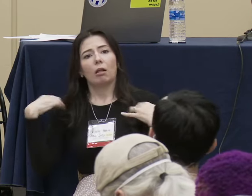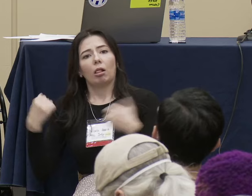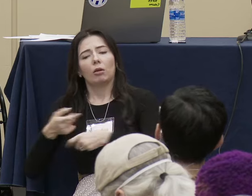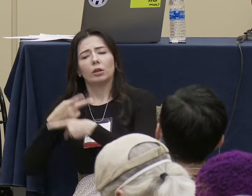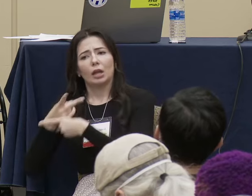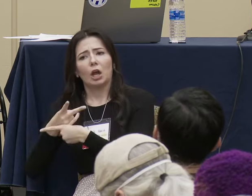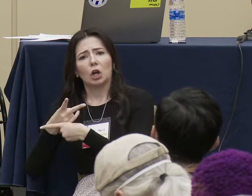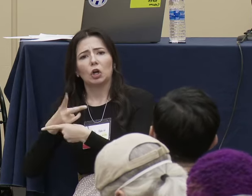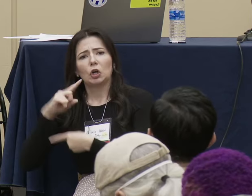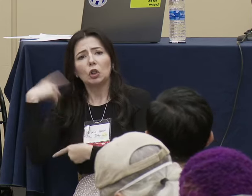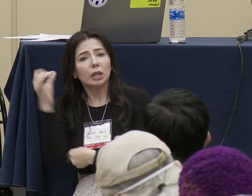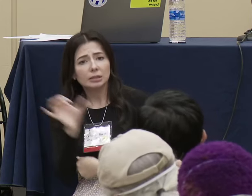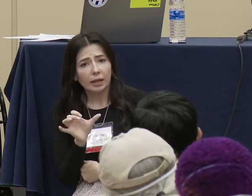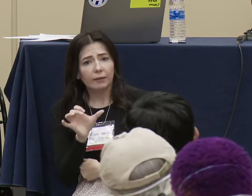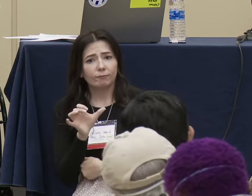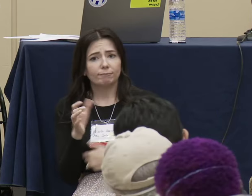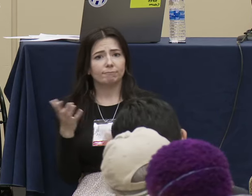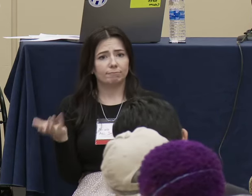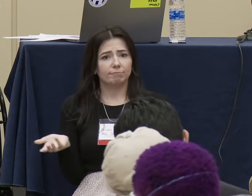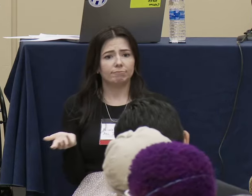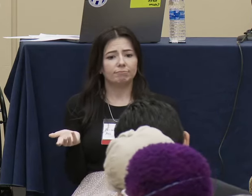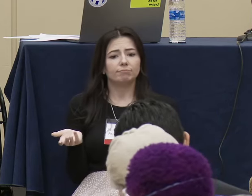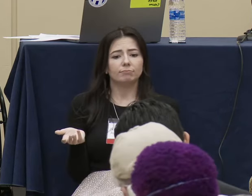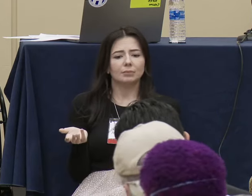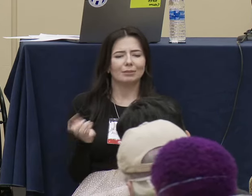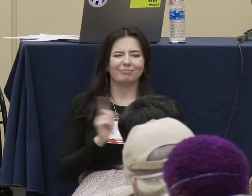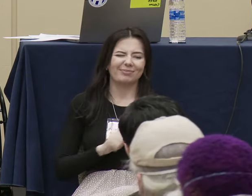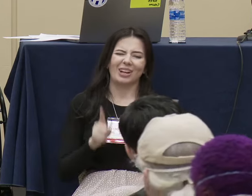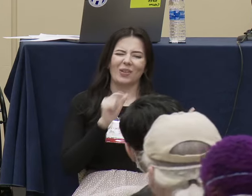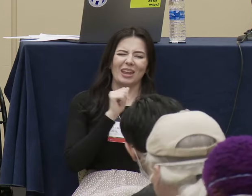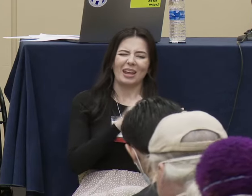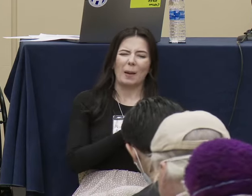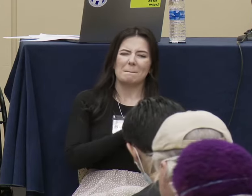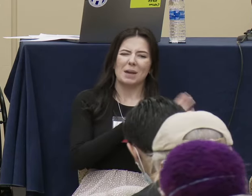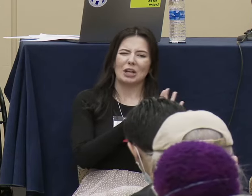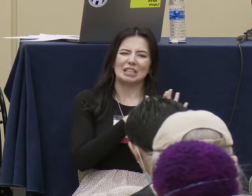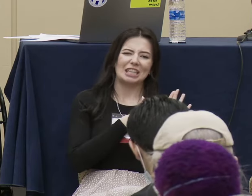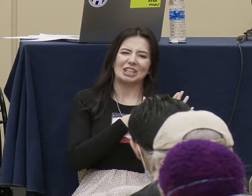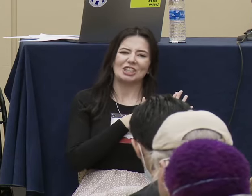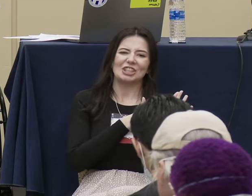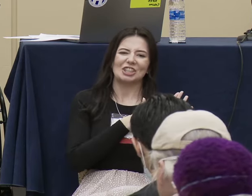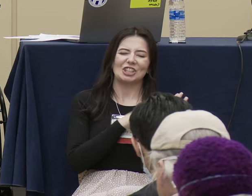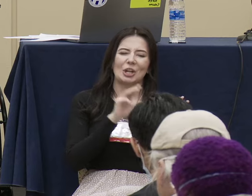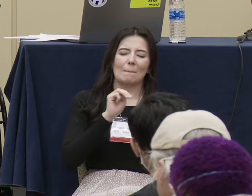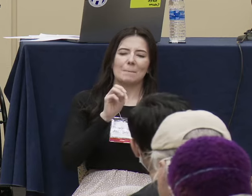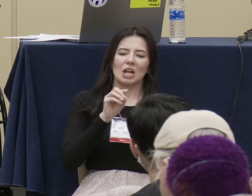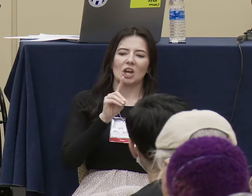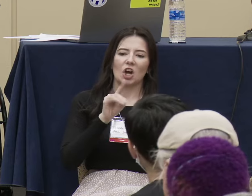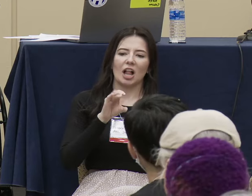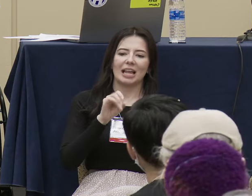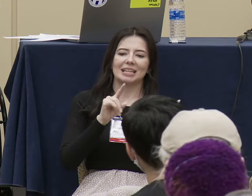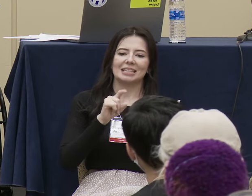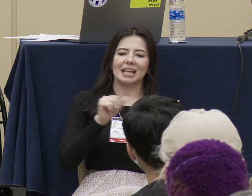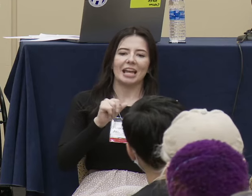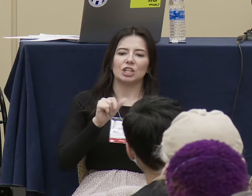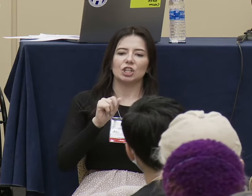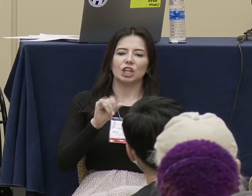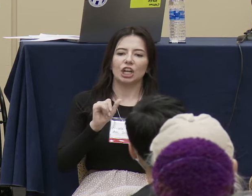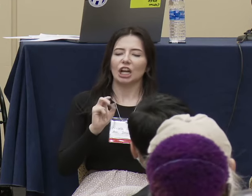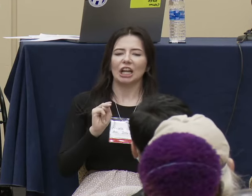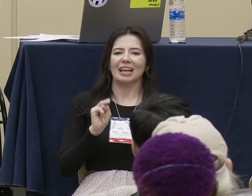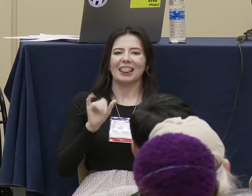would mean. But I don't think medicalization is the same thing. Medicalization is like the oppressive side of